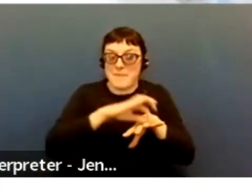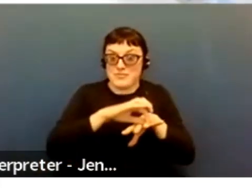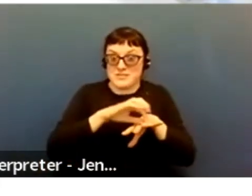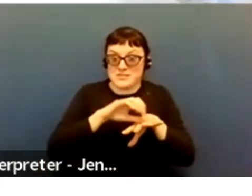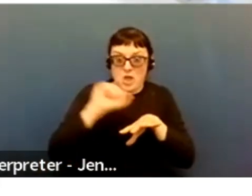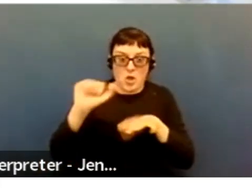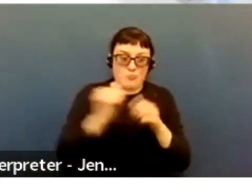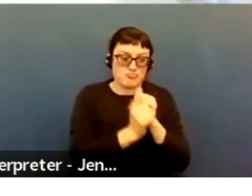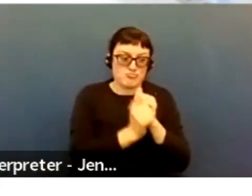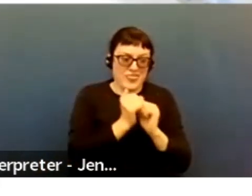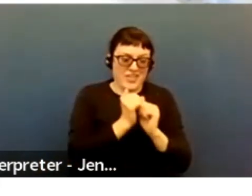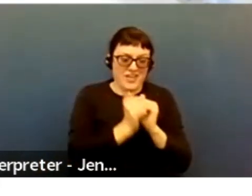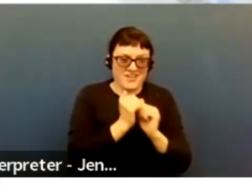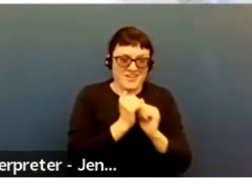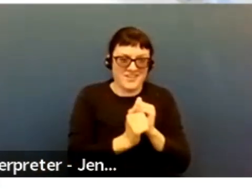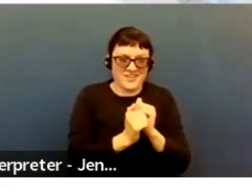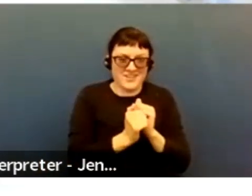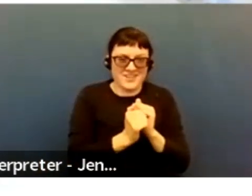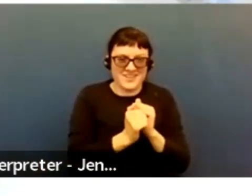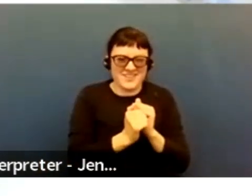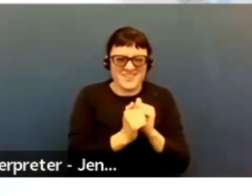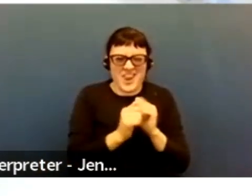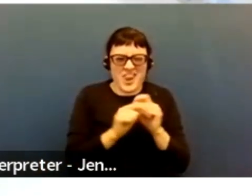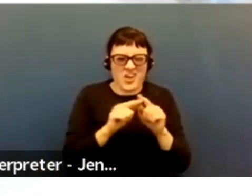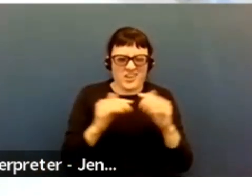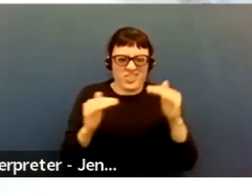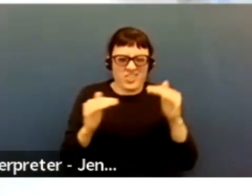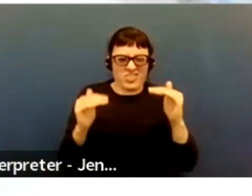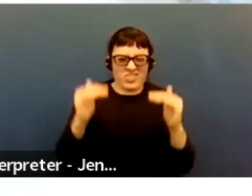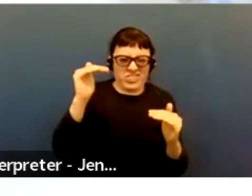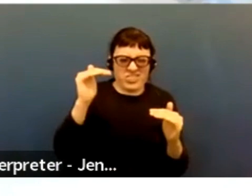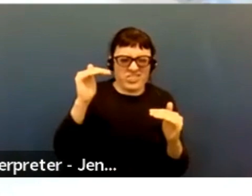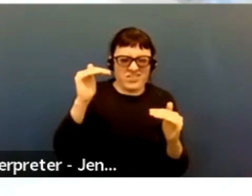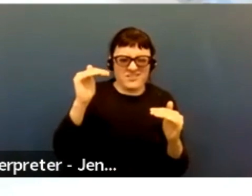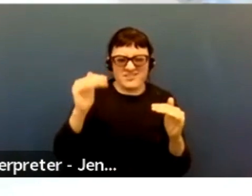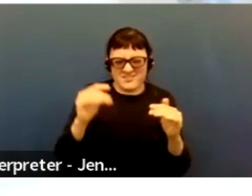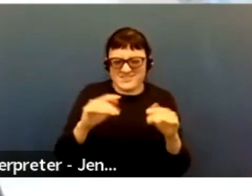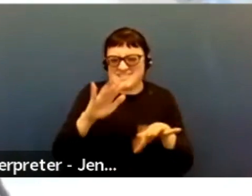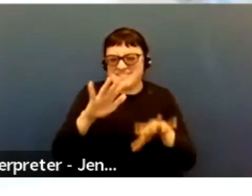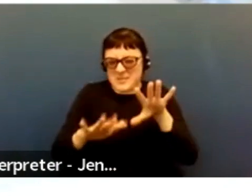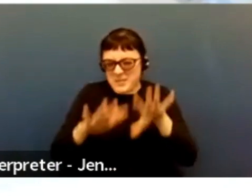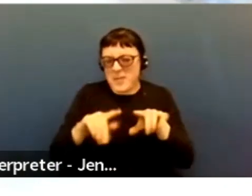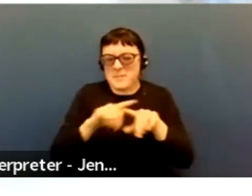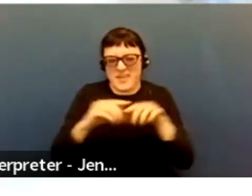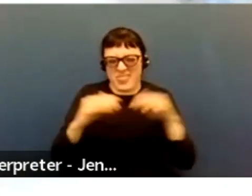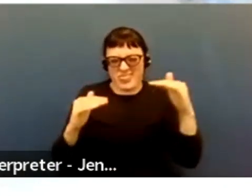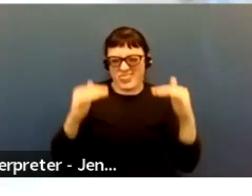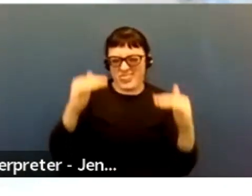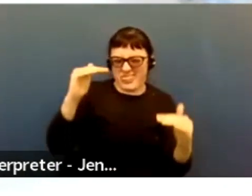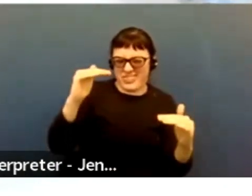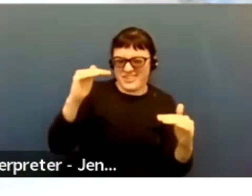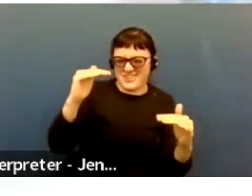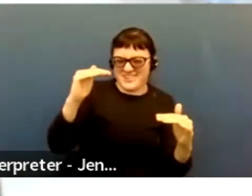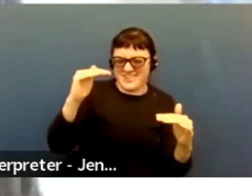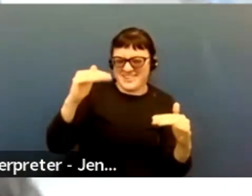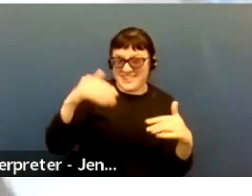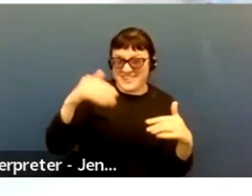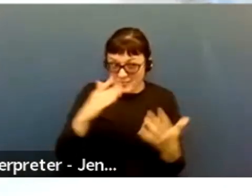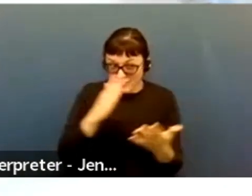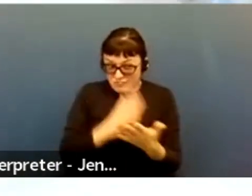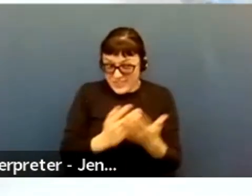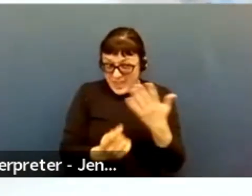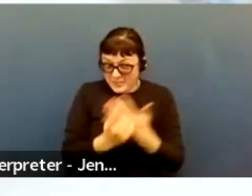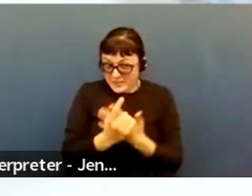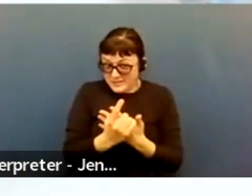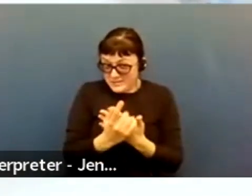but she then marries the brother who is like a less mature version of the sister.